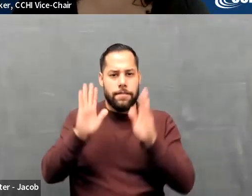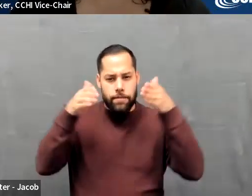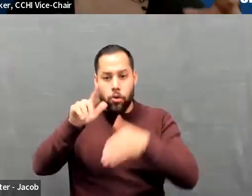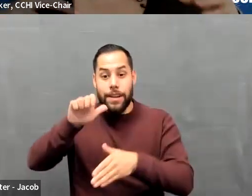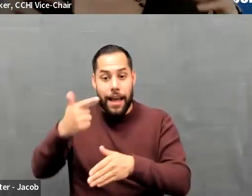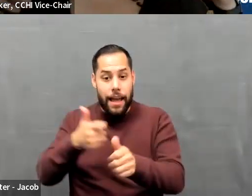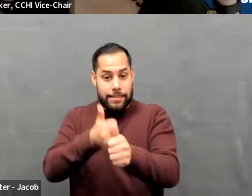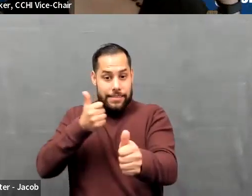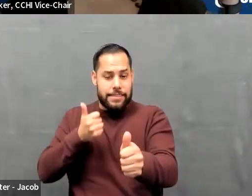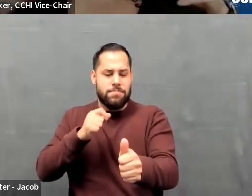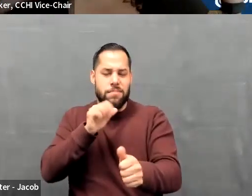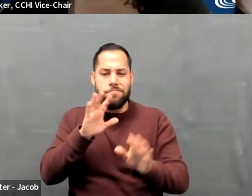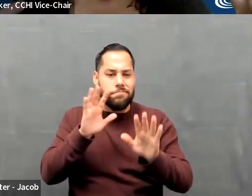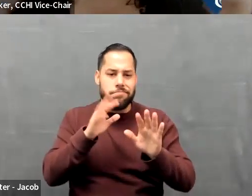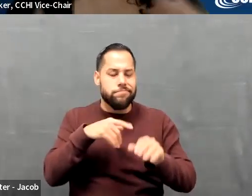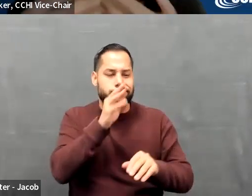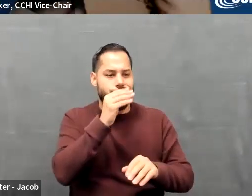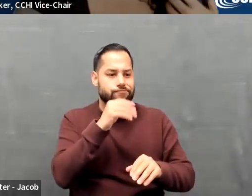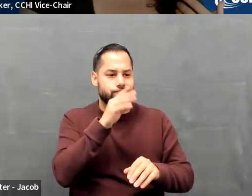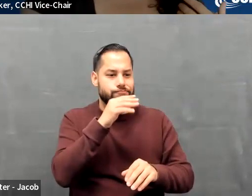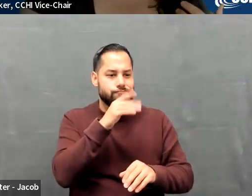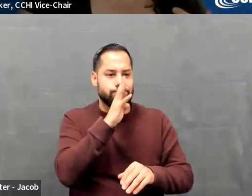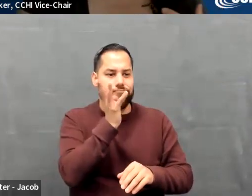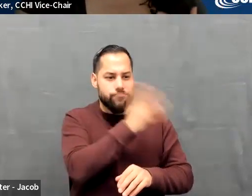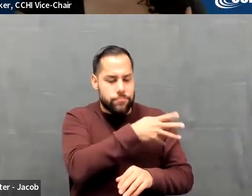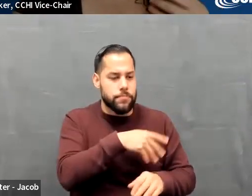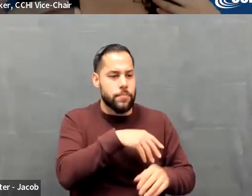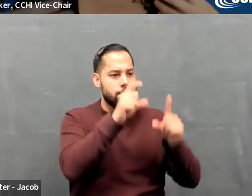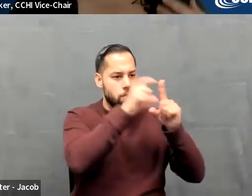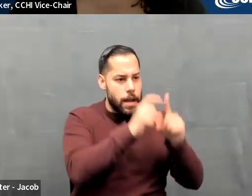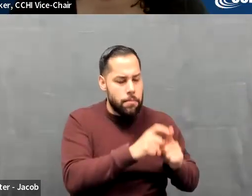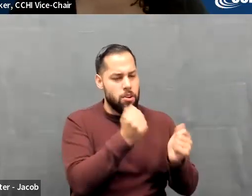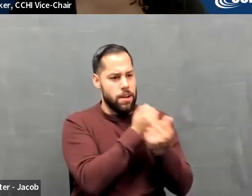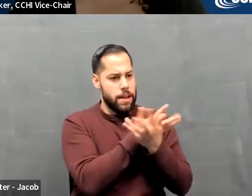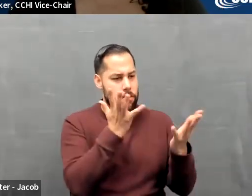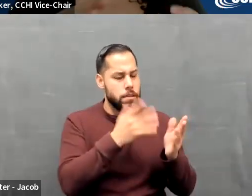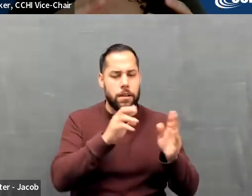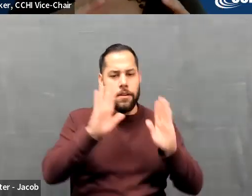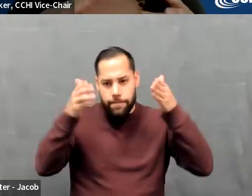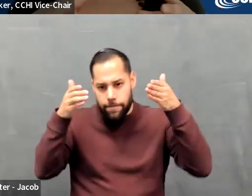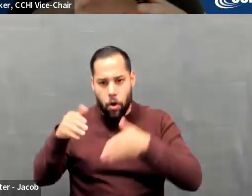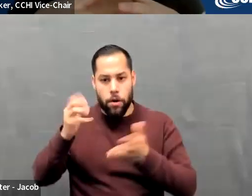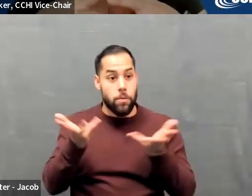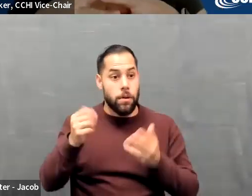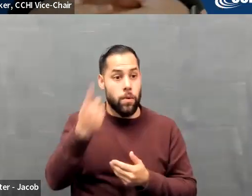going to worry about getting all of it. I'm just going to focus on my lag. And so